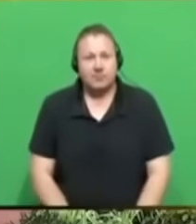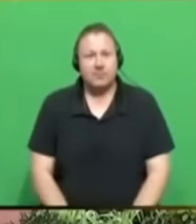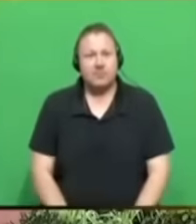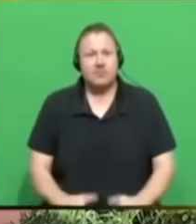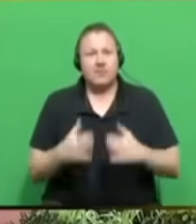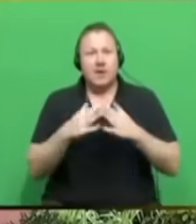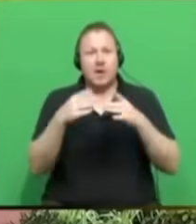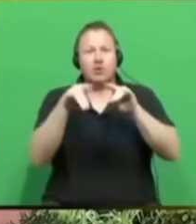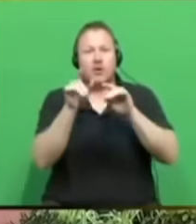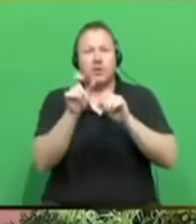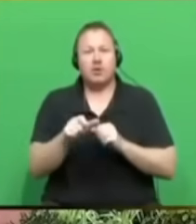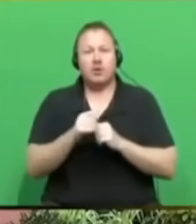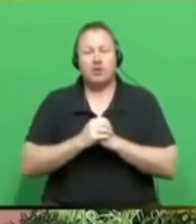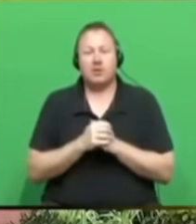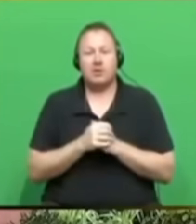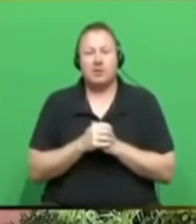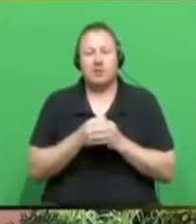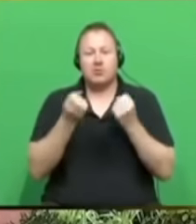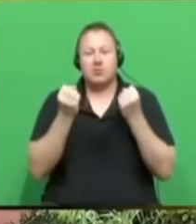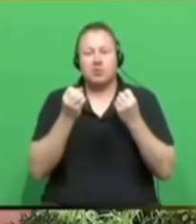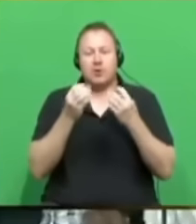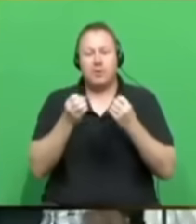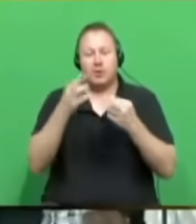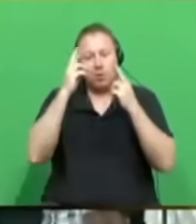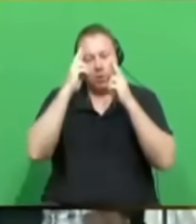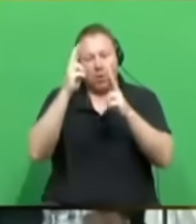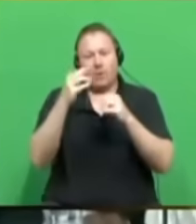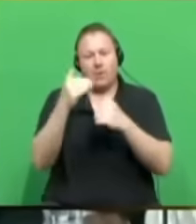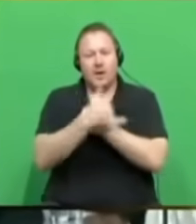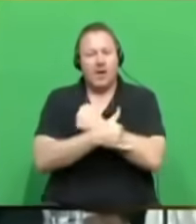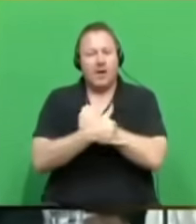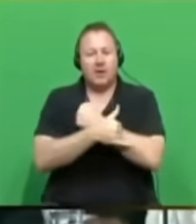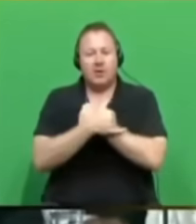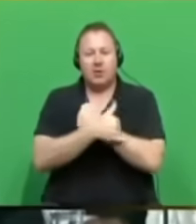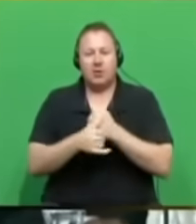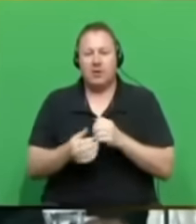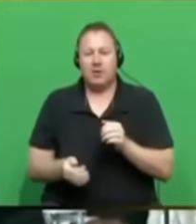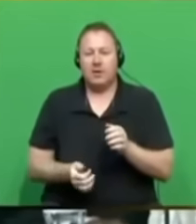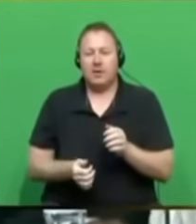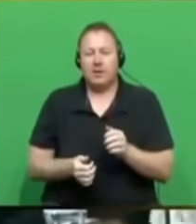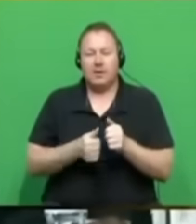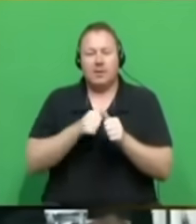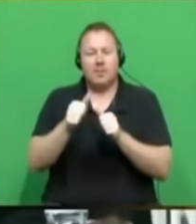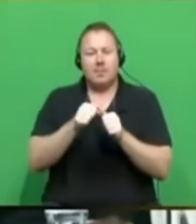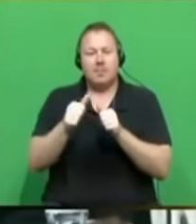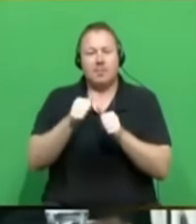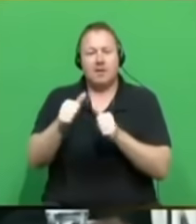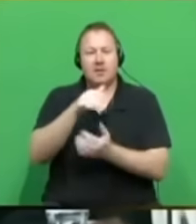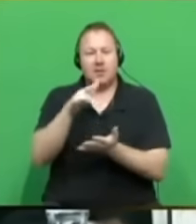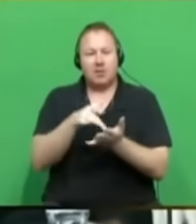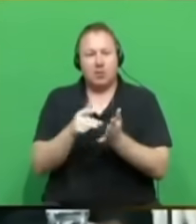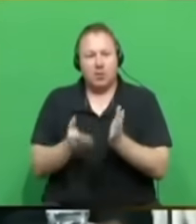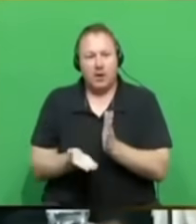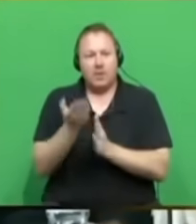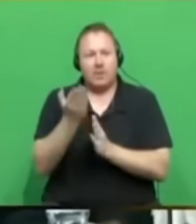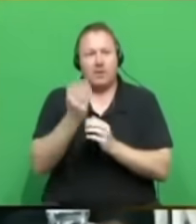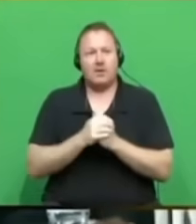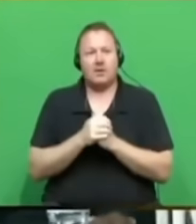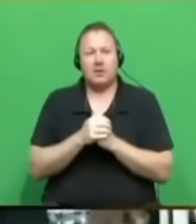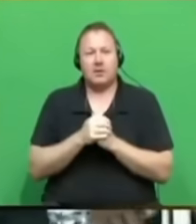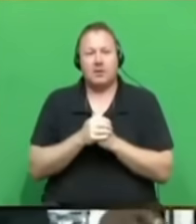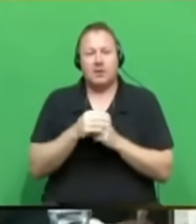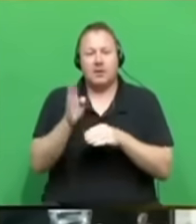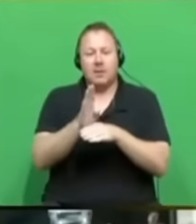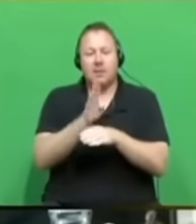House Chairperson, so much of the hope that our country will rise to a prosperous society that is located in the Bill